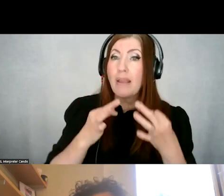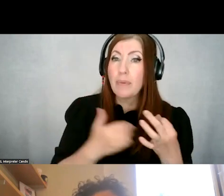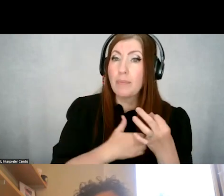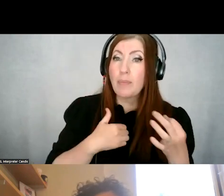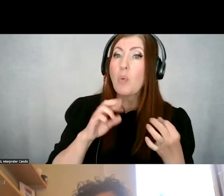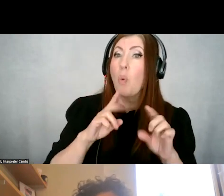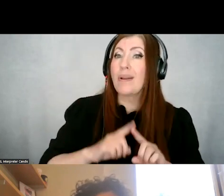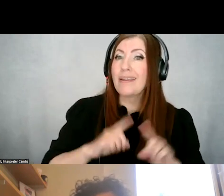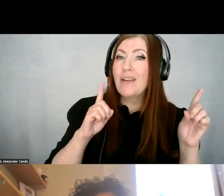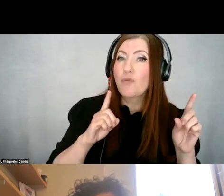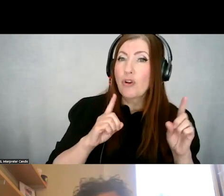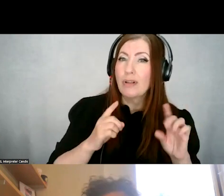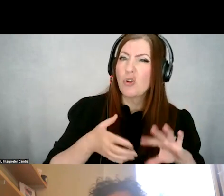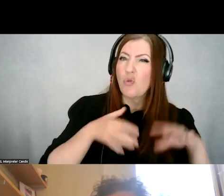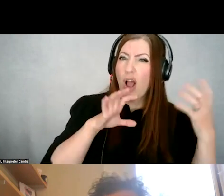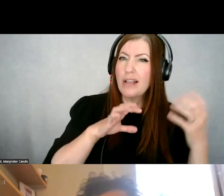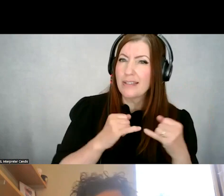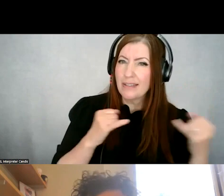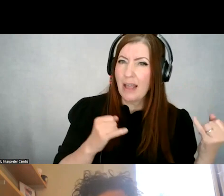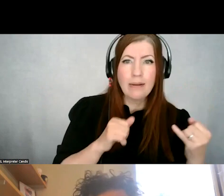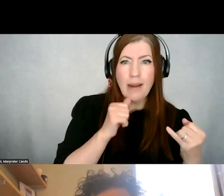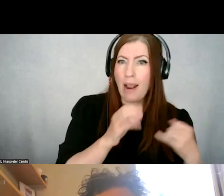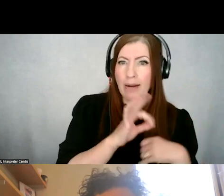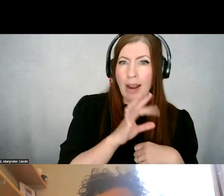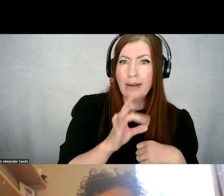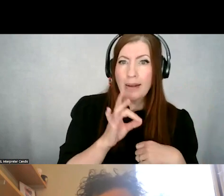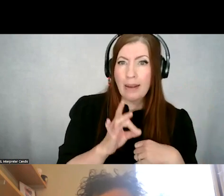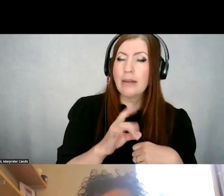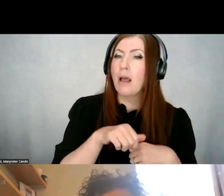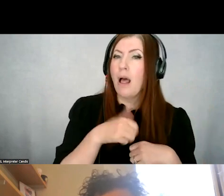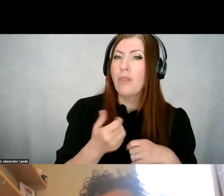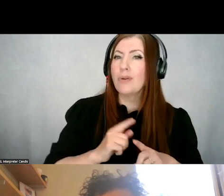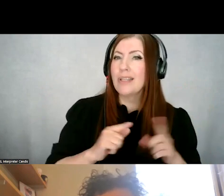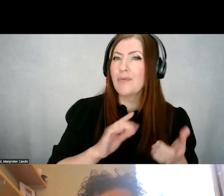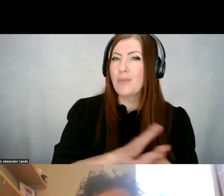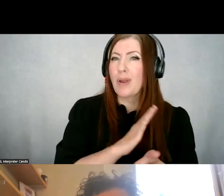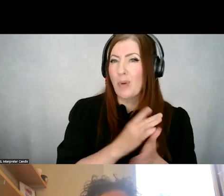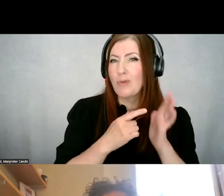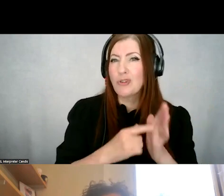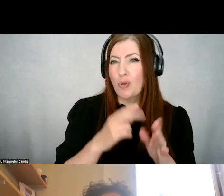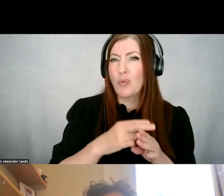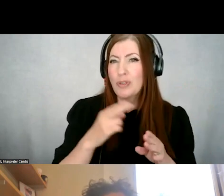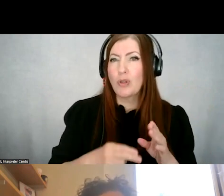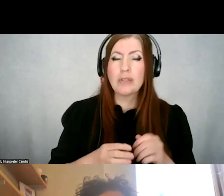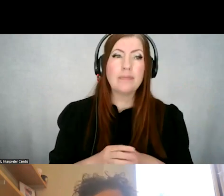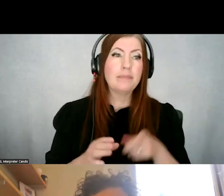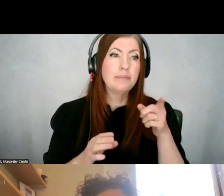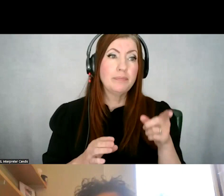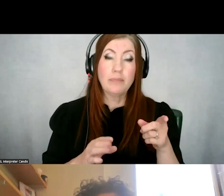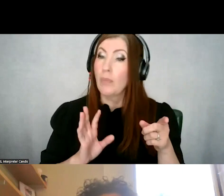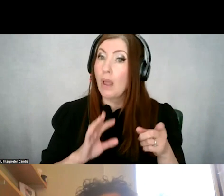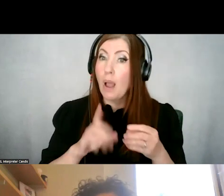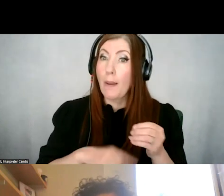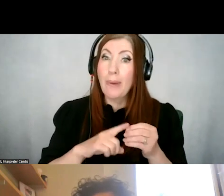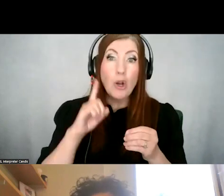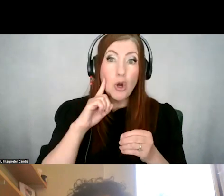988, which we're going to present in a separate paper. So what did we find here? So we found, in terms of having heard of 988, we